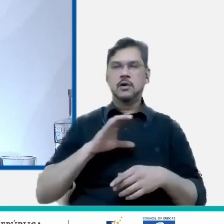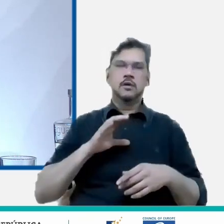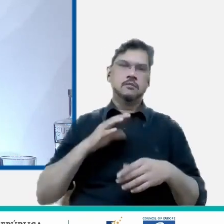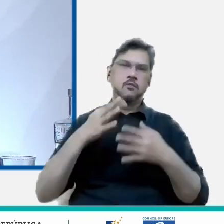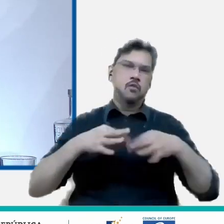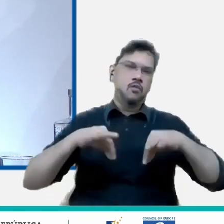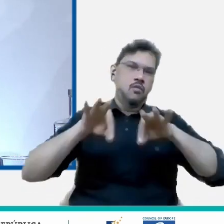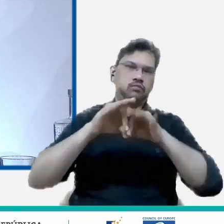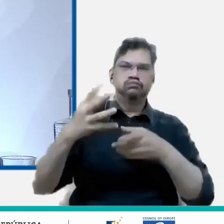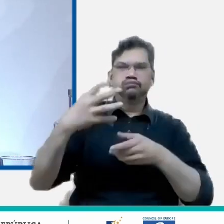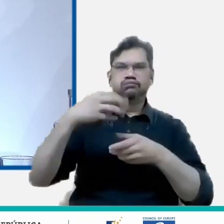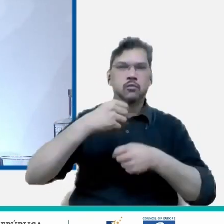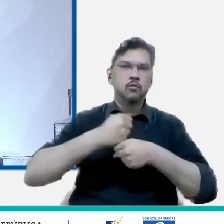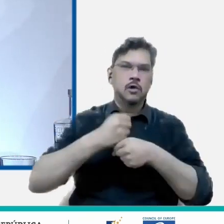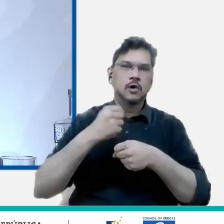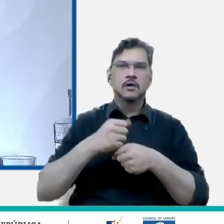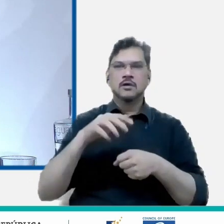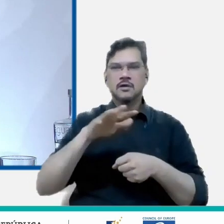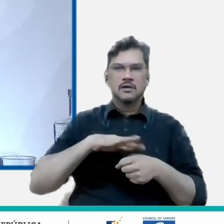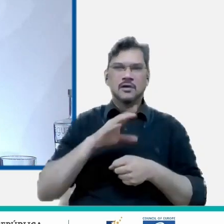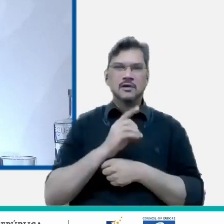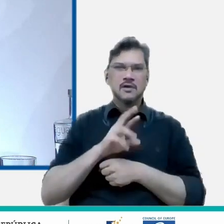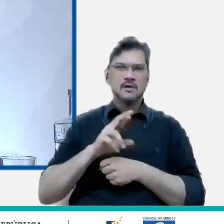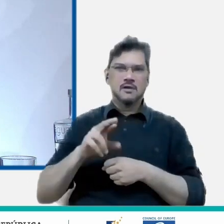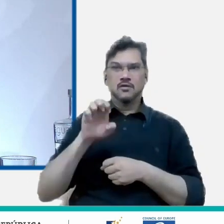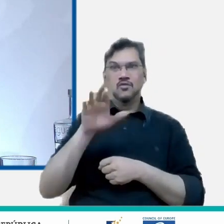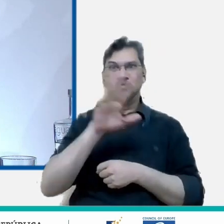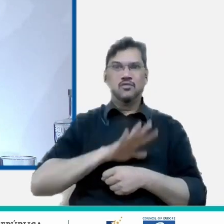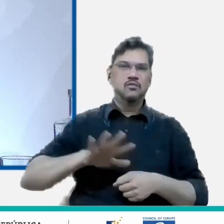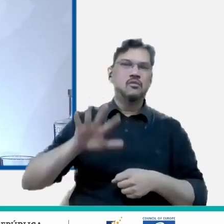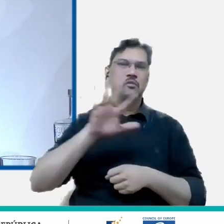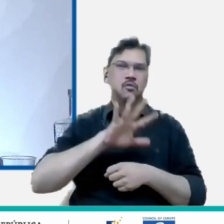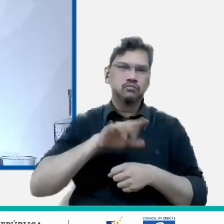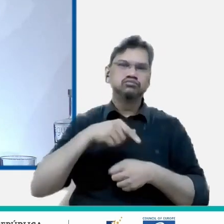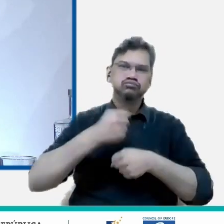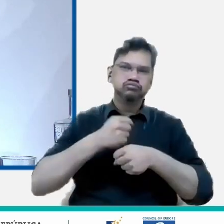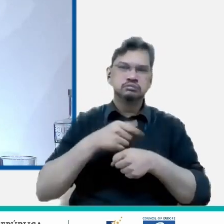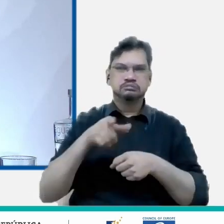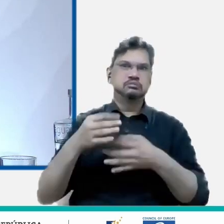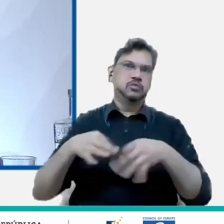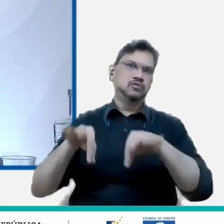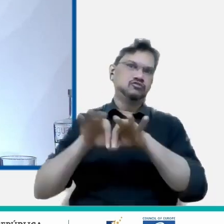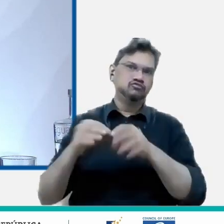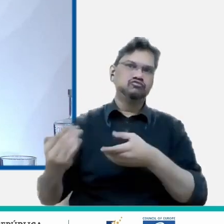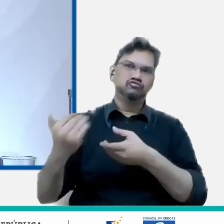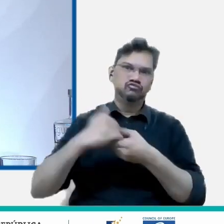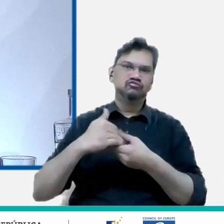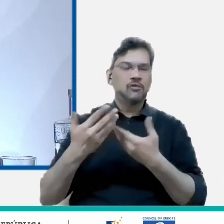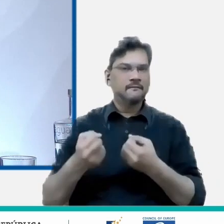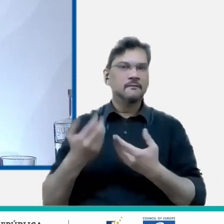in Central Asia, not only for the work undertaken in its member states, but through the Union Civil Protection Mechanism